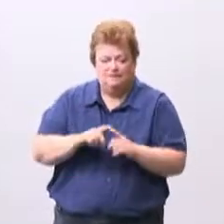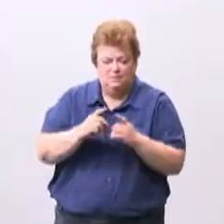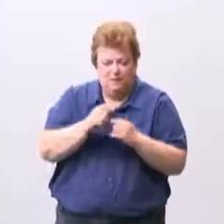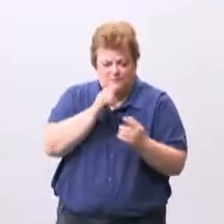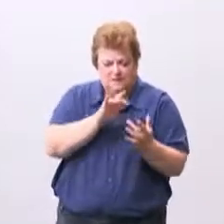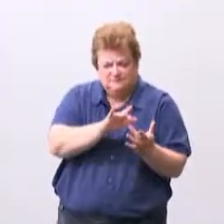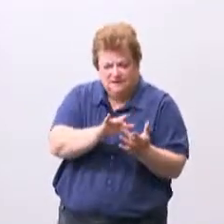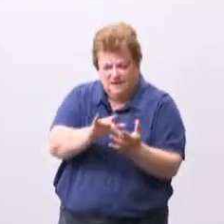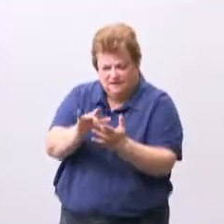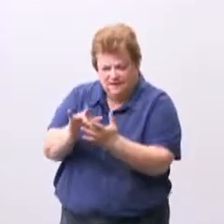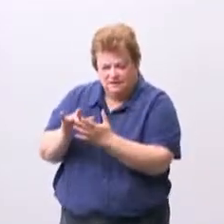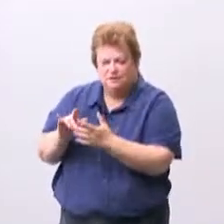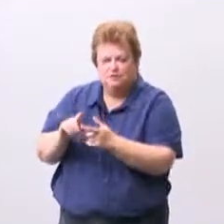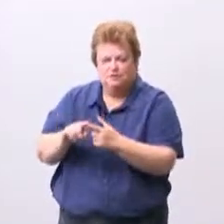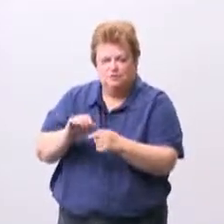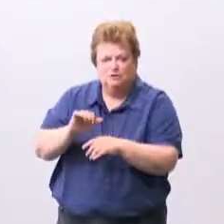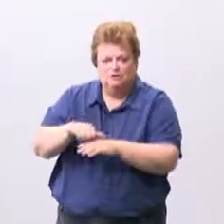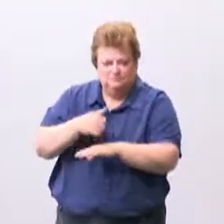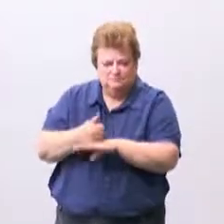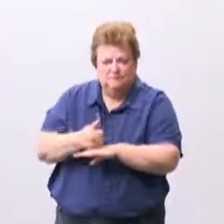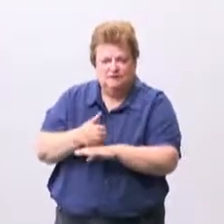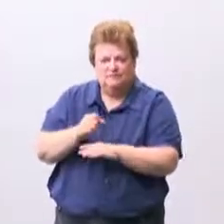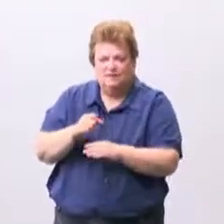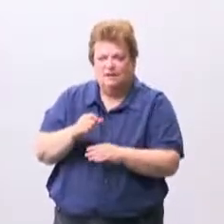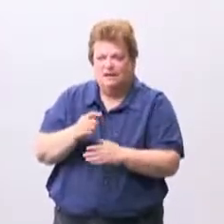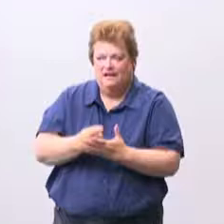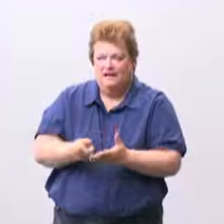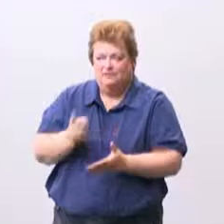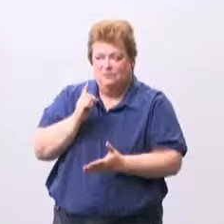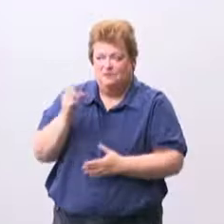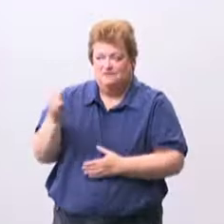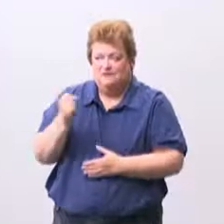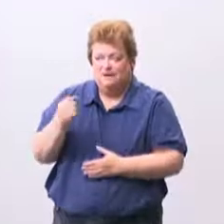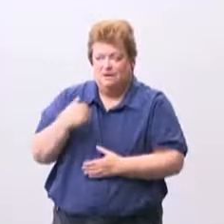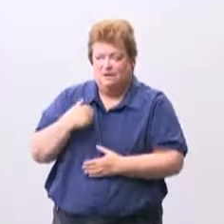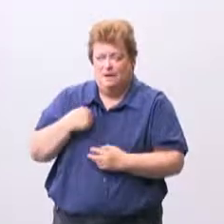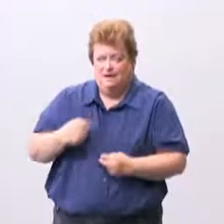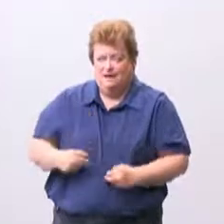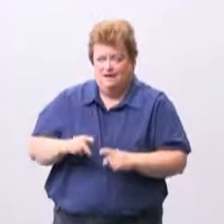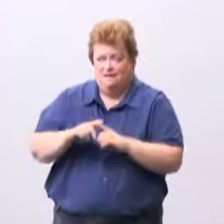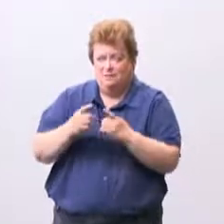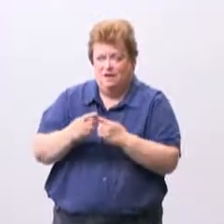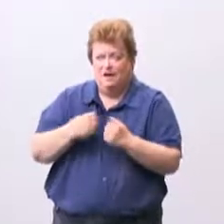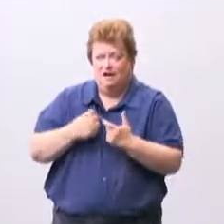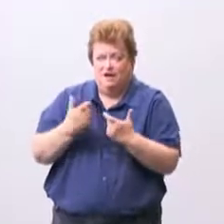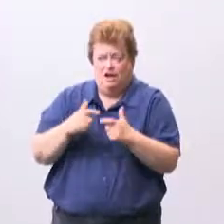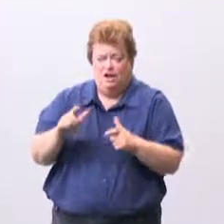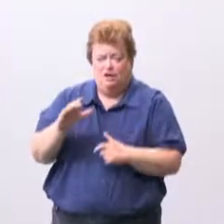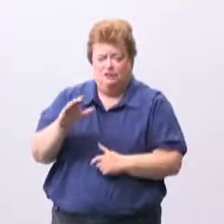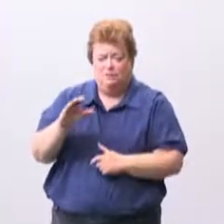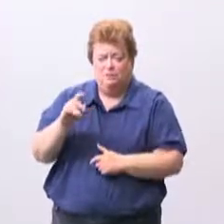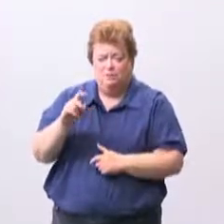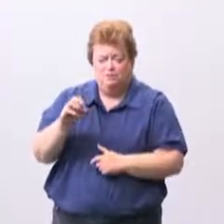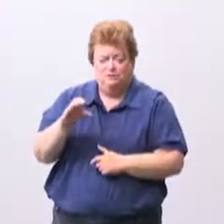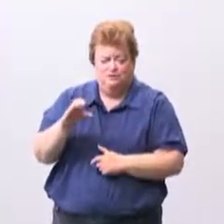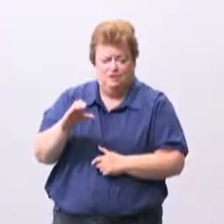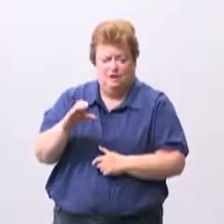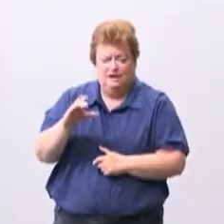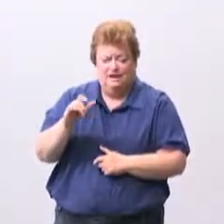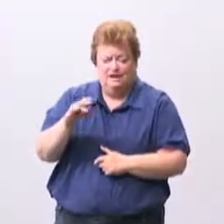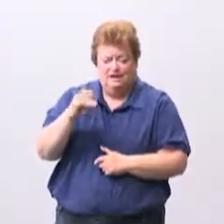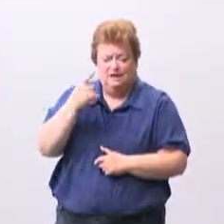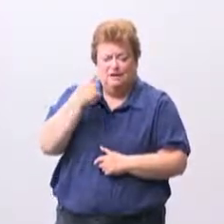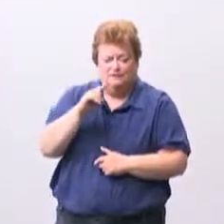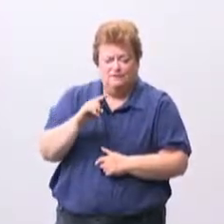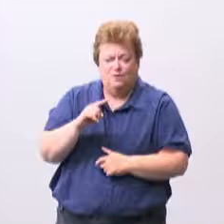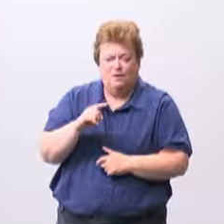to schedule appointments. Last Saturday, the health department held a large booster clinic for educators and child care